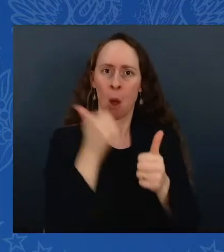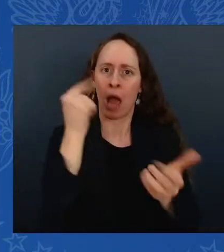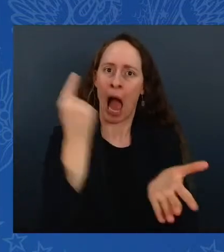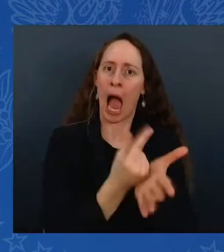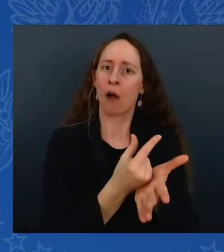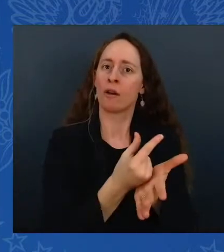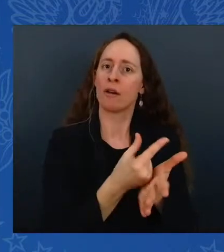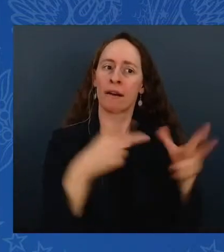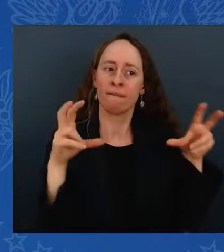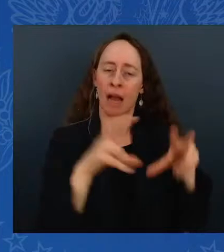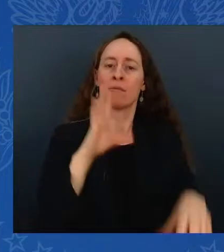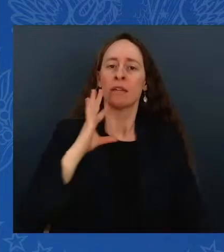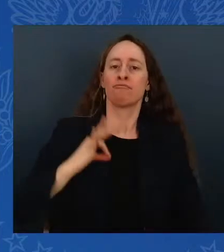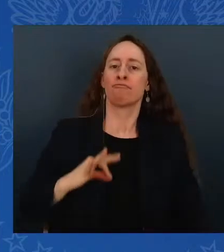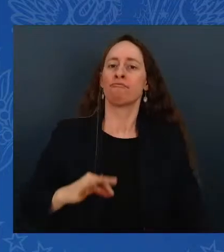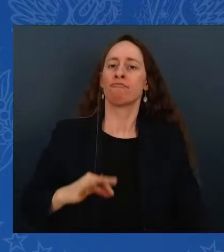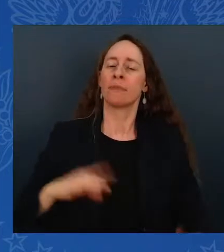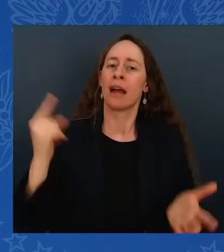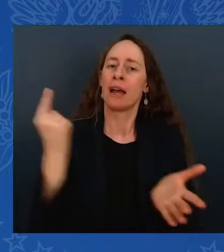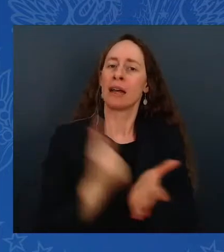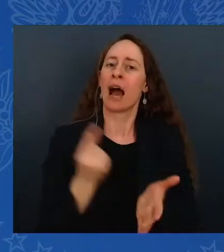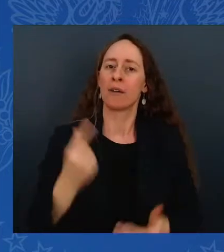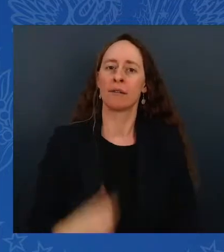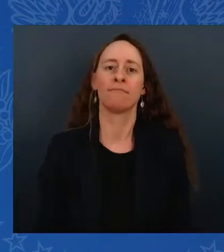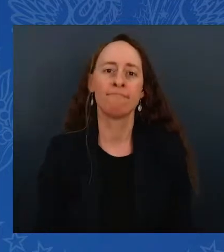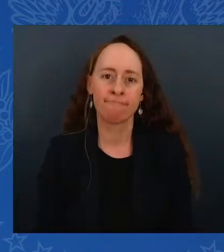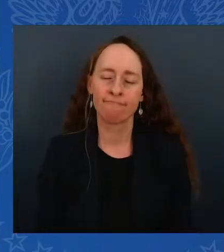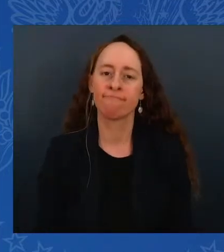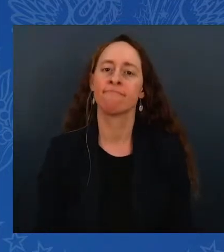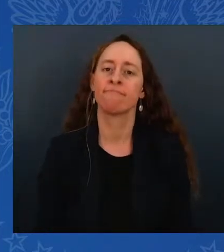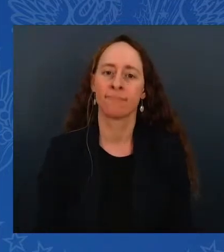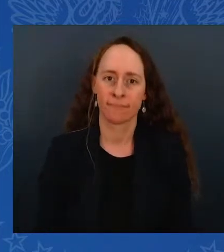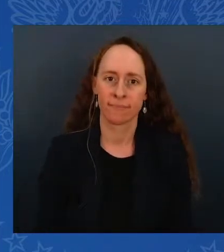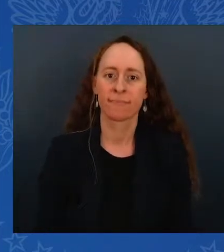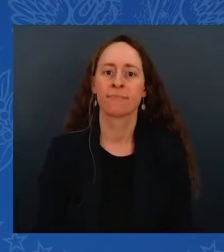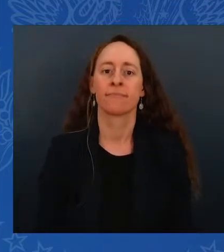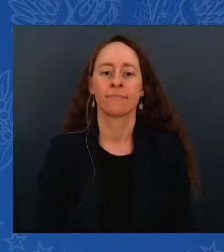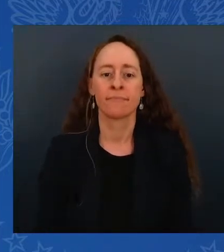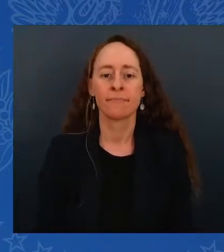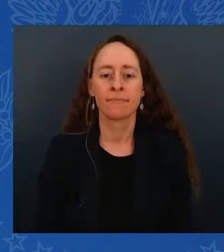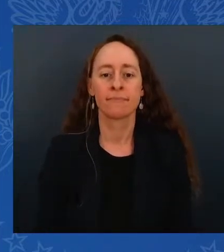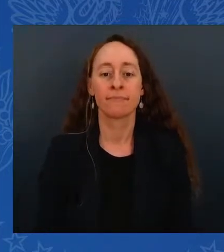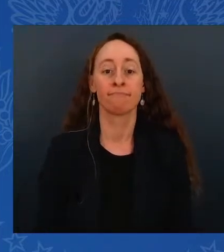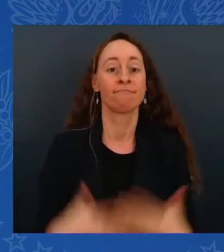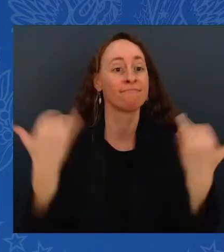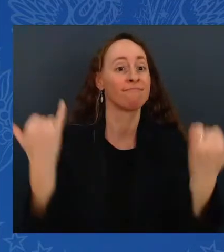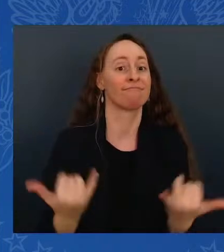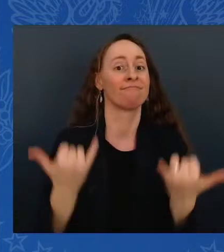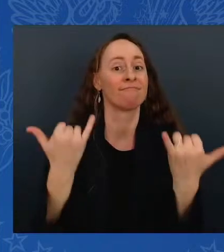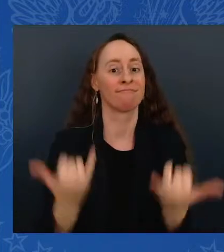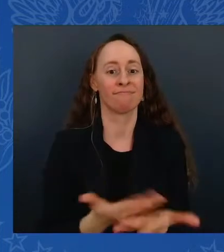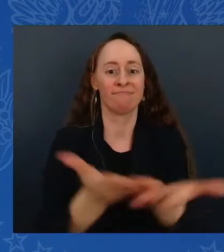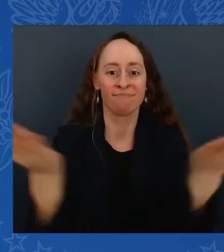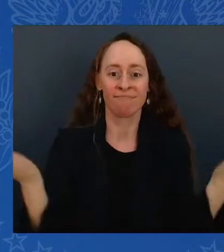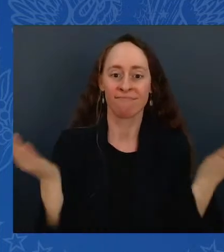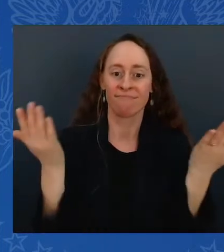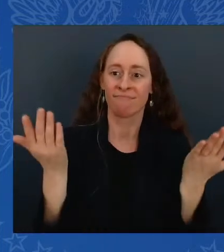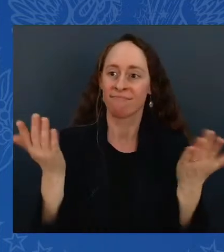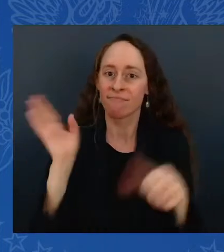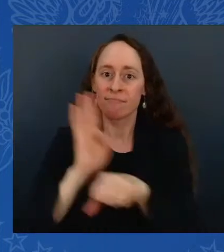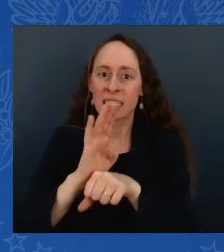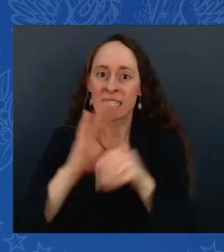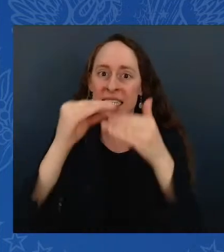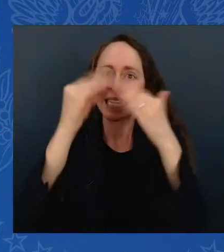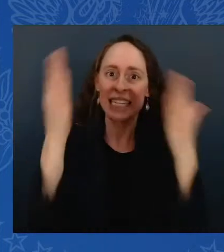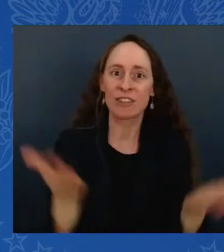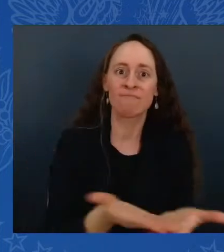as I stand here in front of some of the most significant business leaders, successful business leaders in the country, we also know